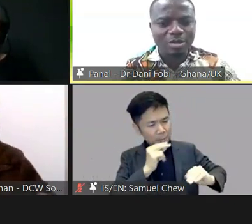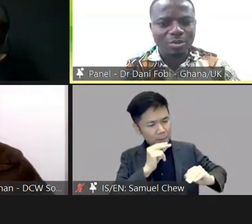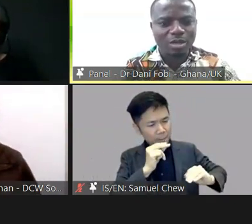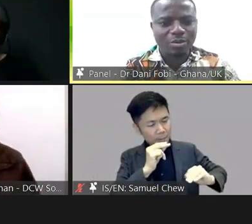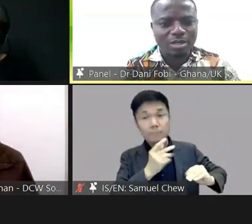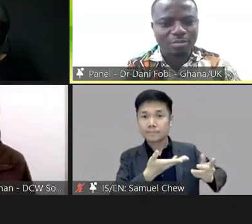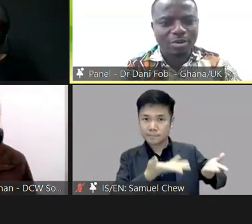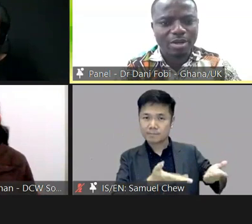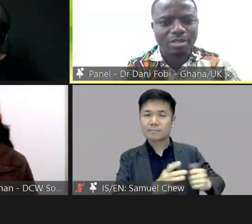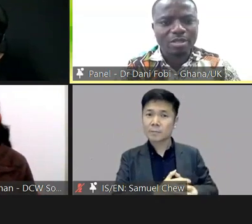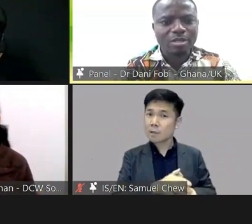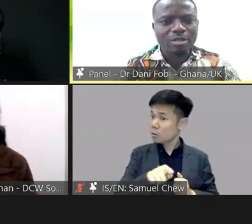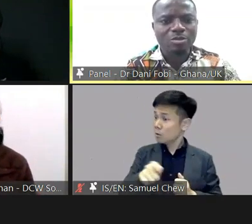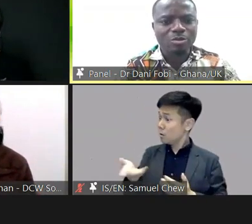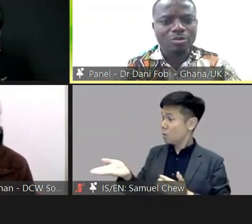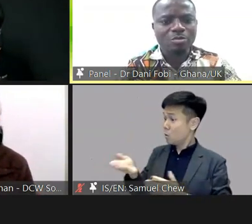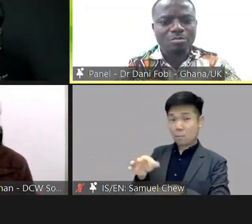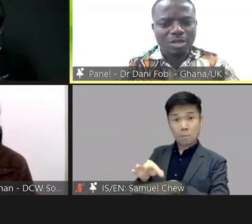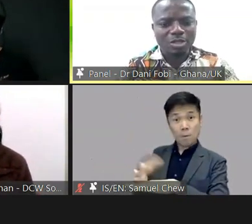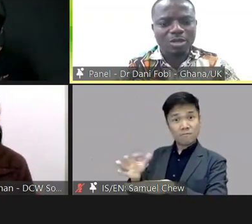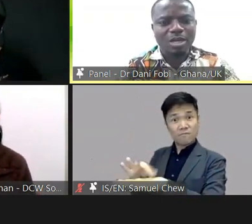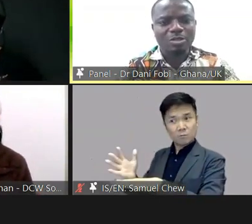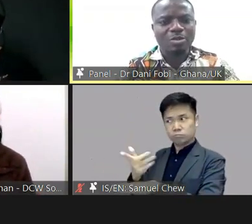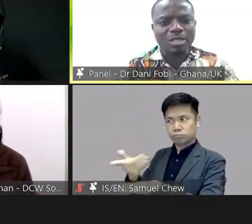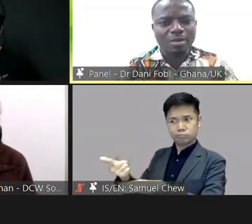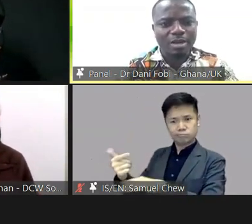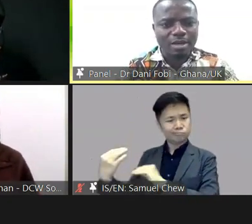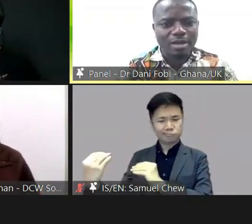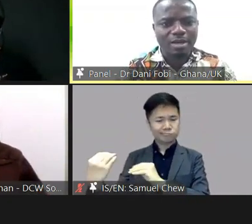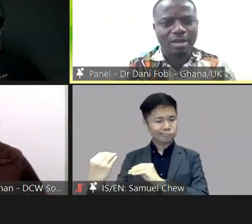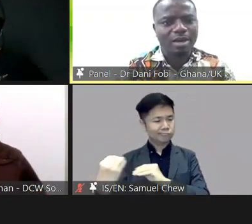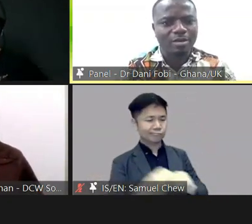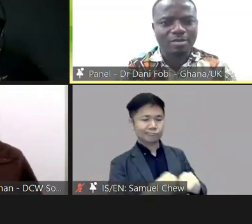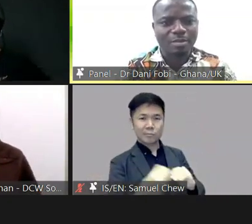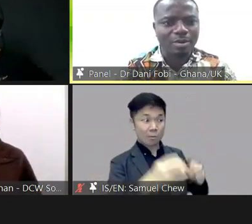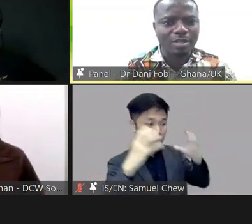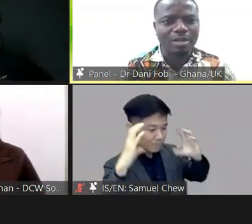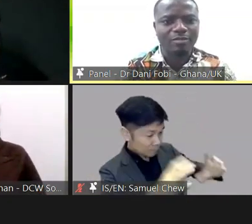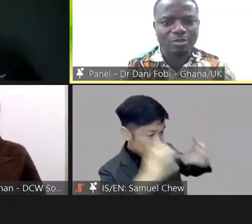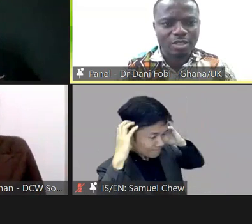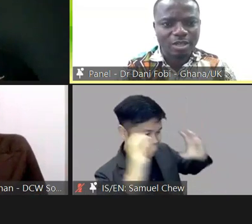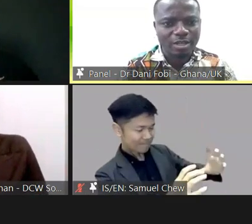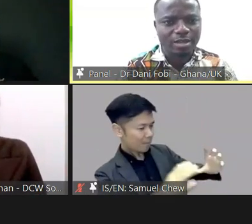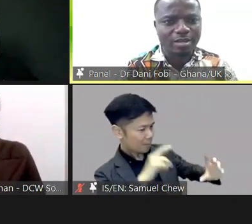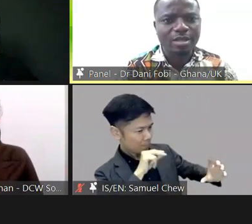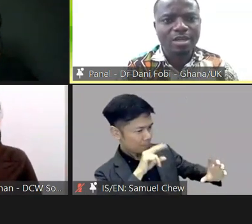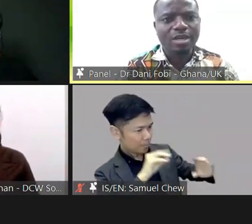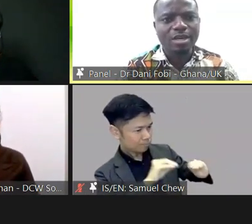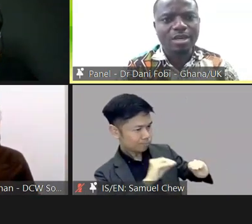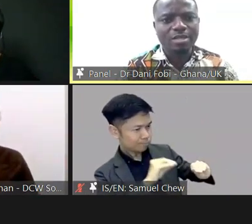professional who is working with such a parent to make sure that you explain the kind of support and infrastructure